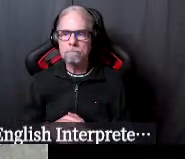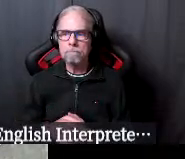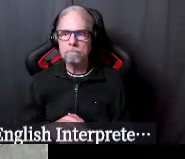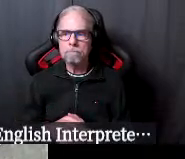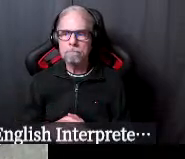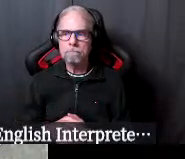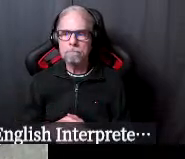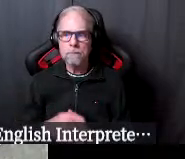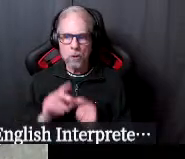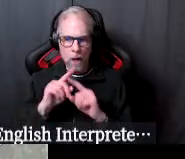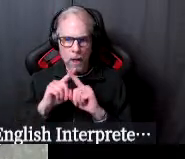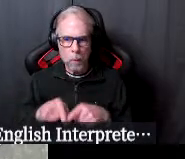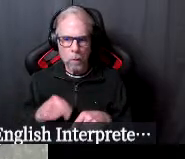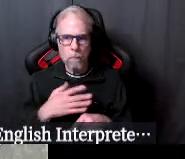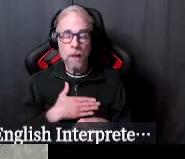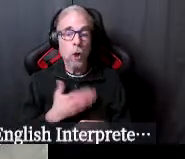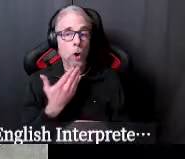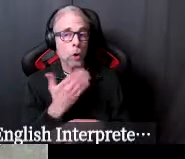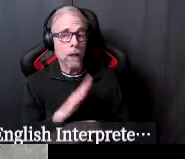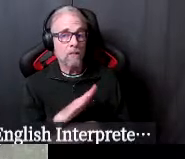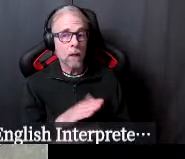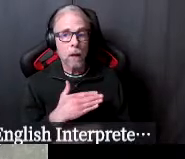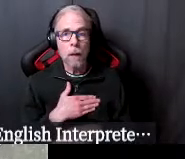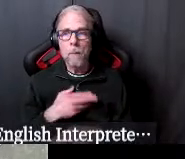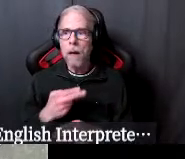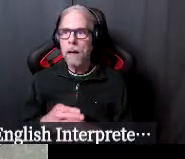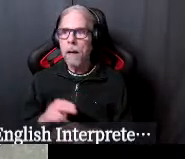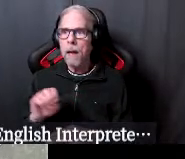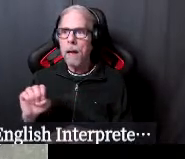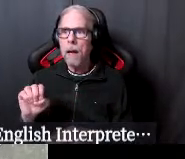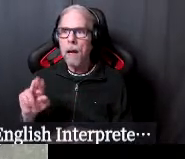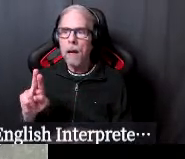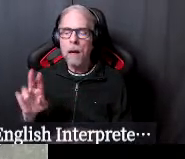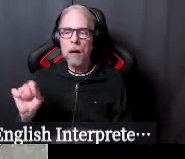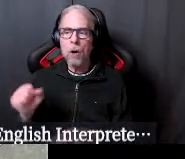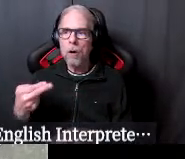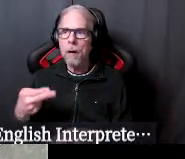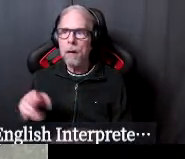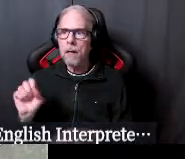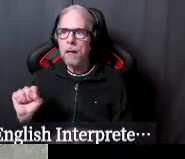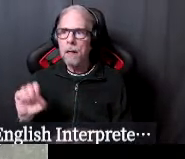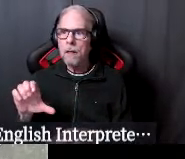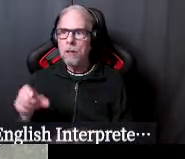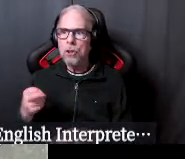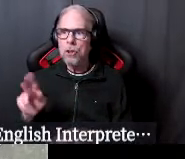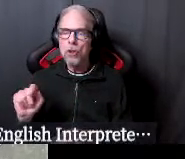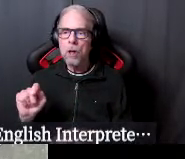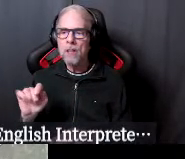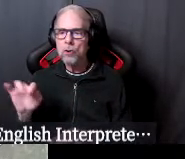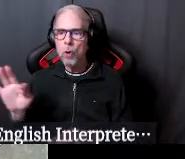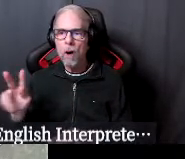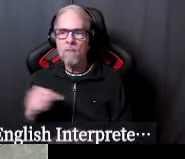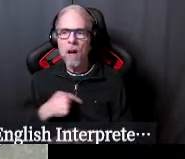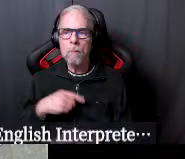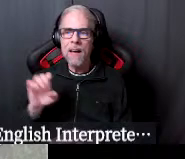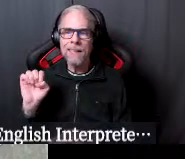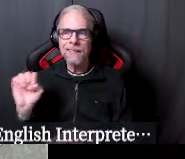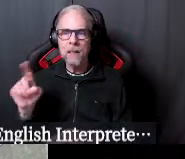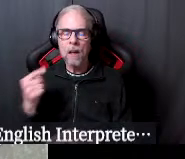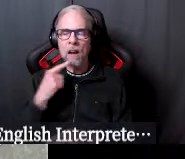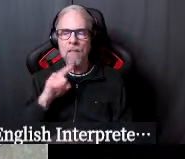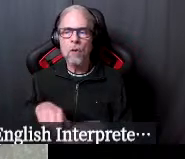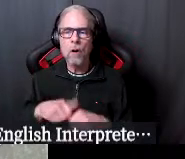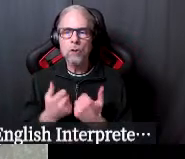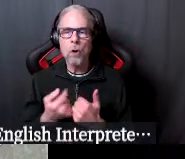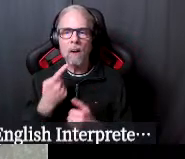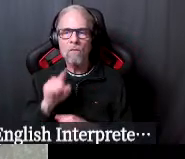unmute. Good evening. My name is Eric Shutoff, and I'm the Executive Director for the American Association for Nude